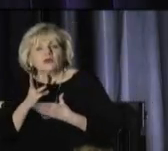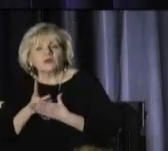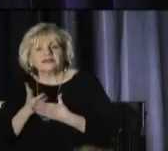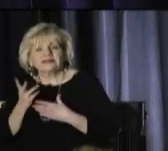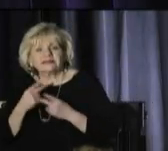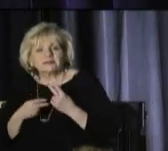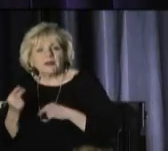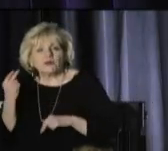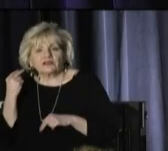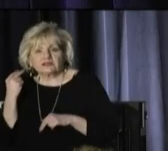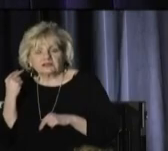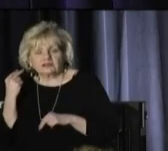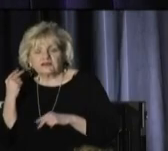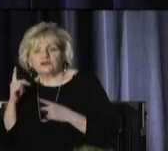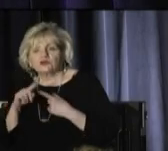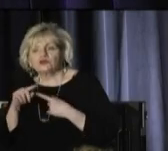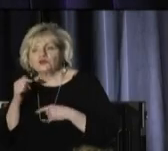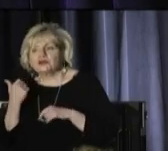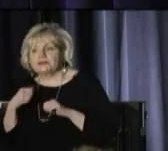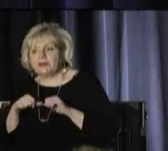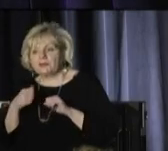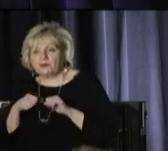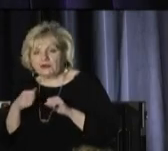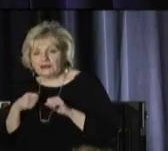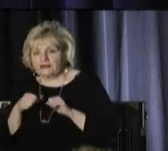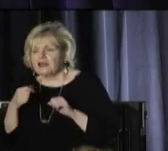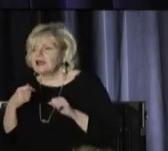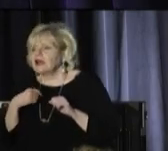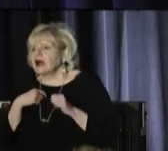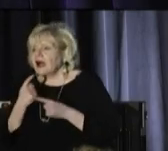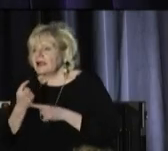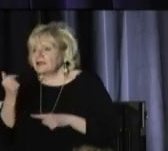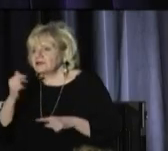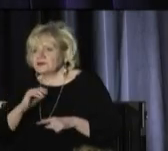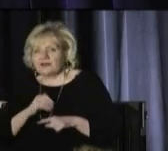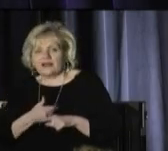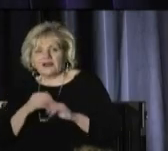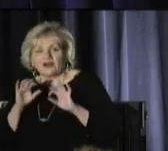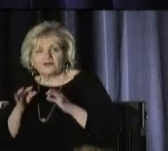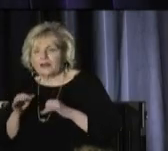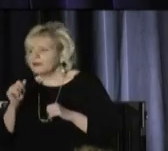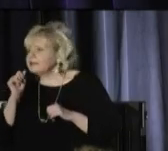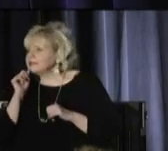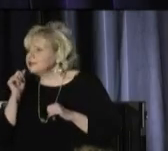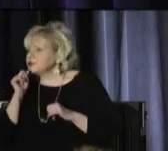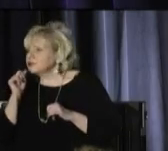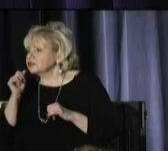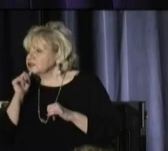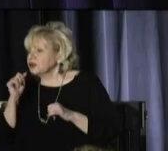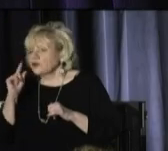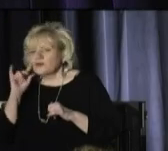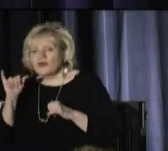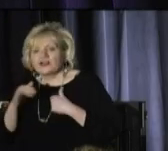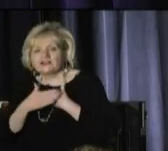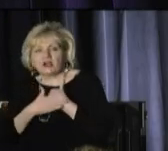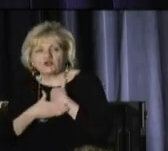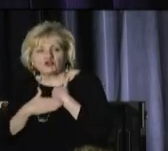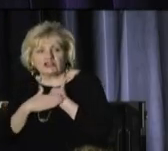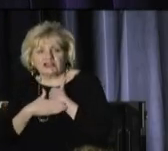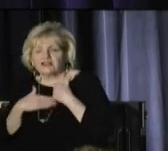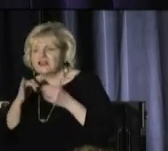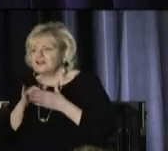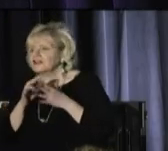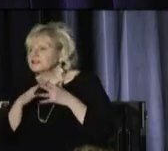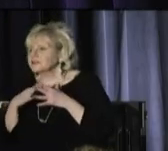apart. Toward remembering, I excavate our family secrets within the wilds of this country, this